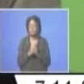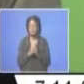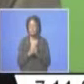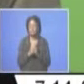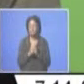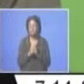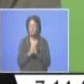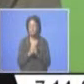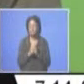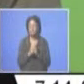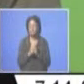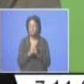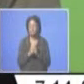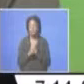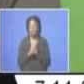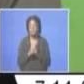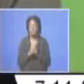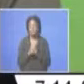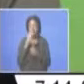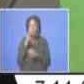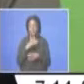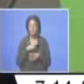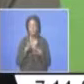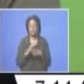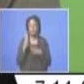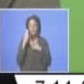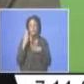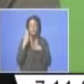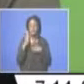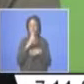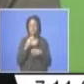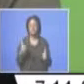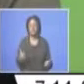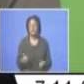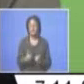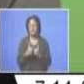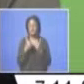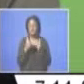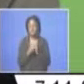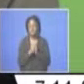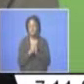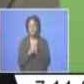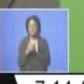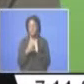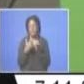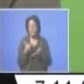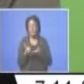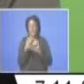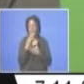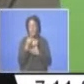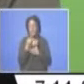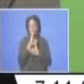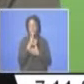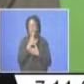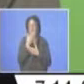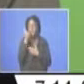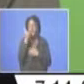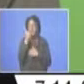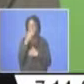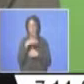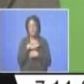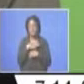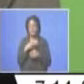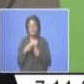women of the Bahamas a challenge that will cause them to be better women, especially